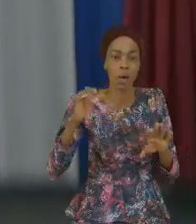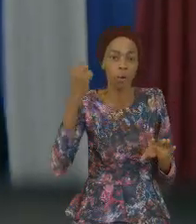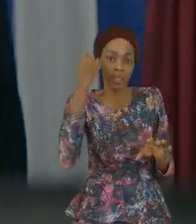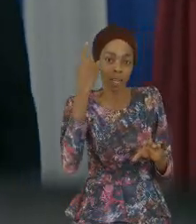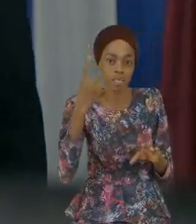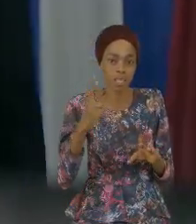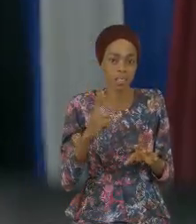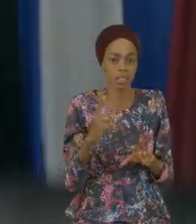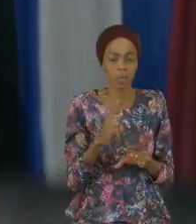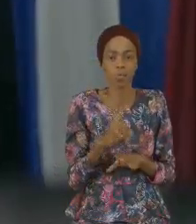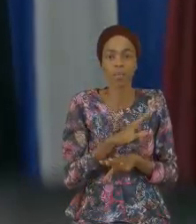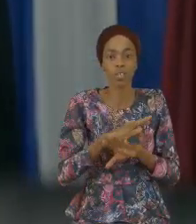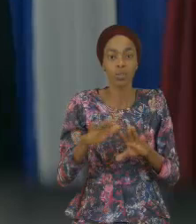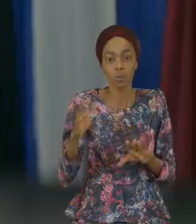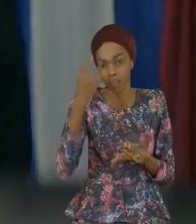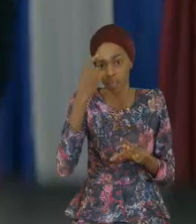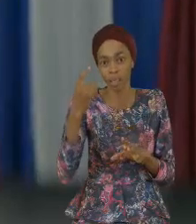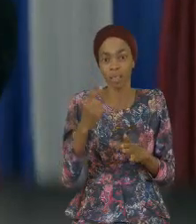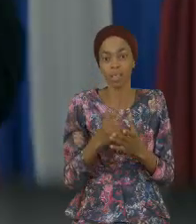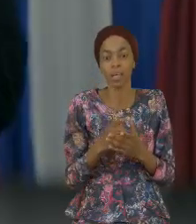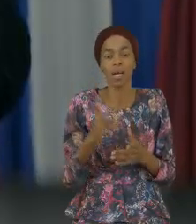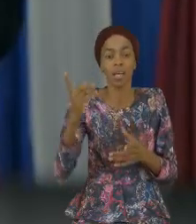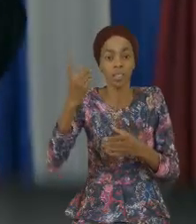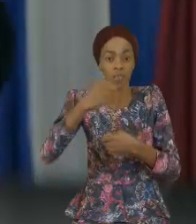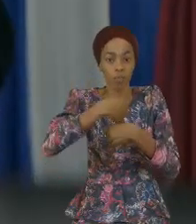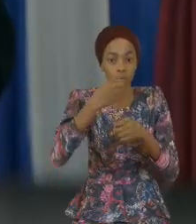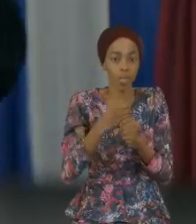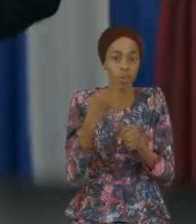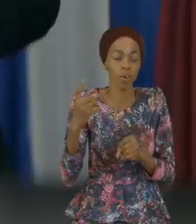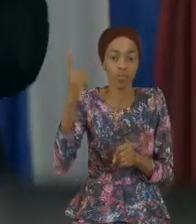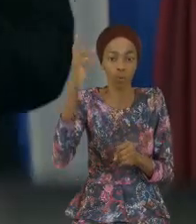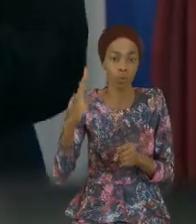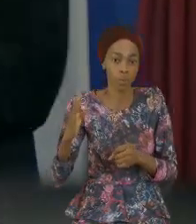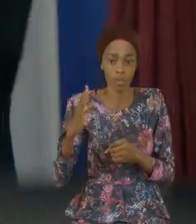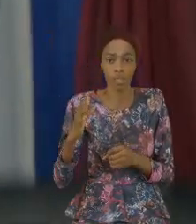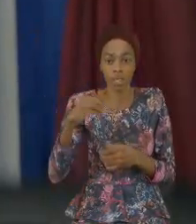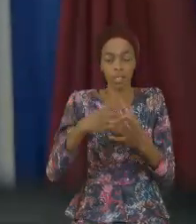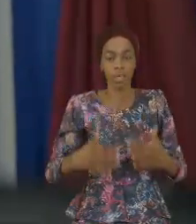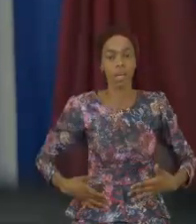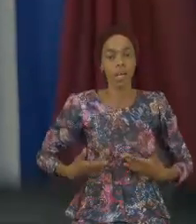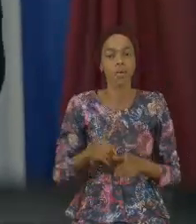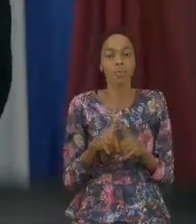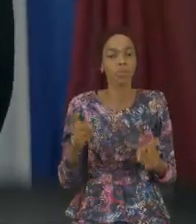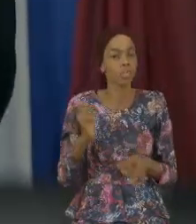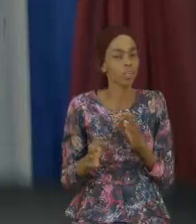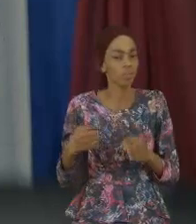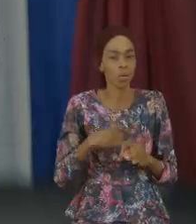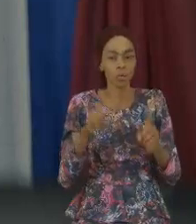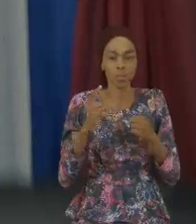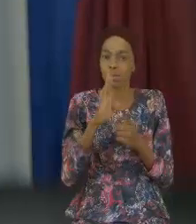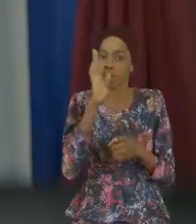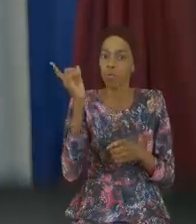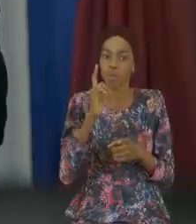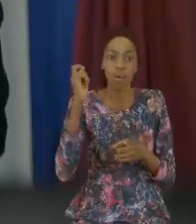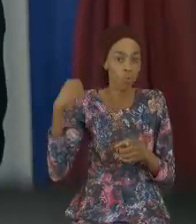or formation of God in their lives. But if we're going to be where we ought to be,